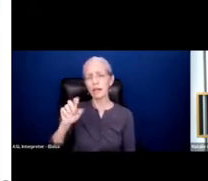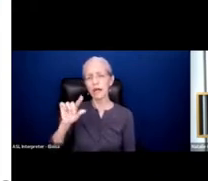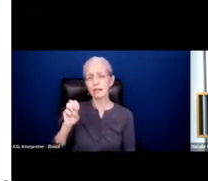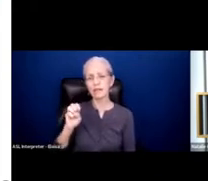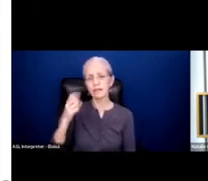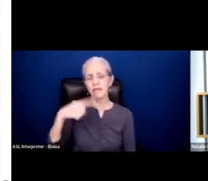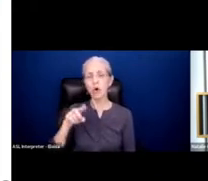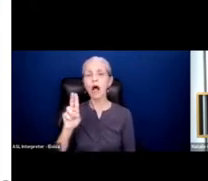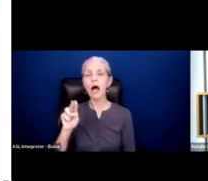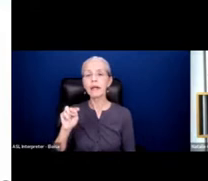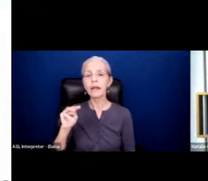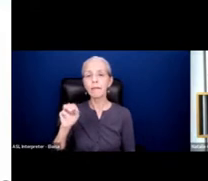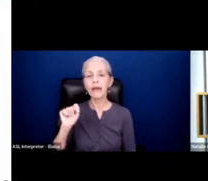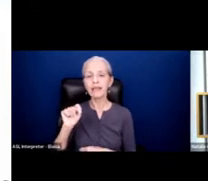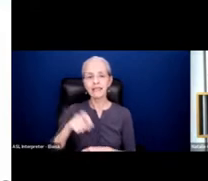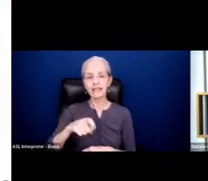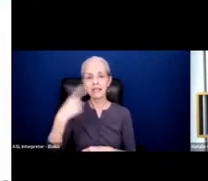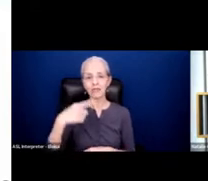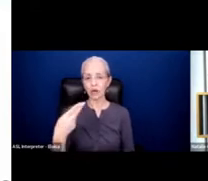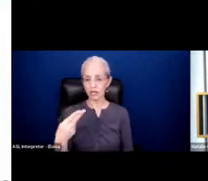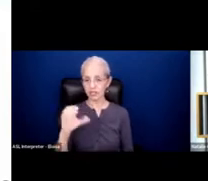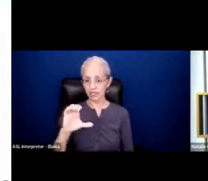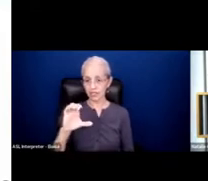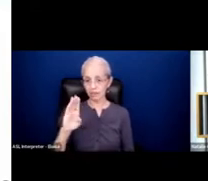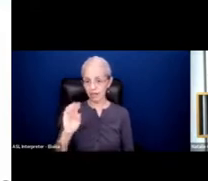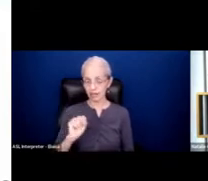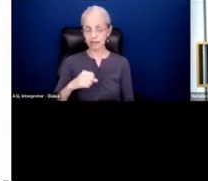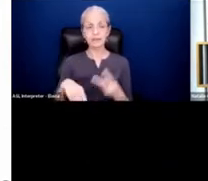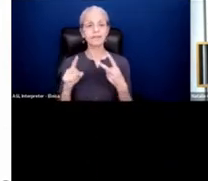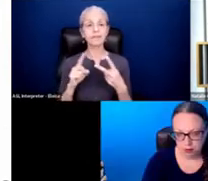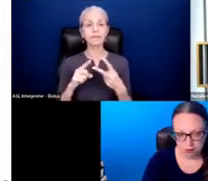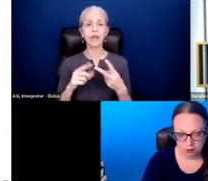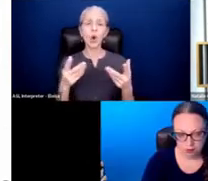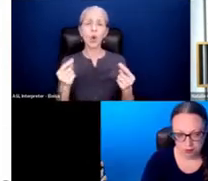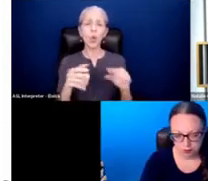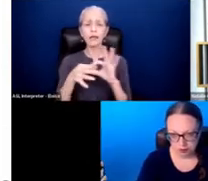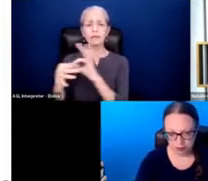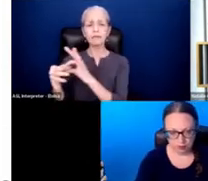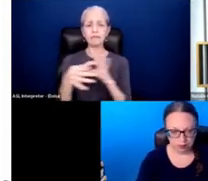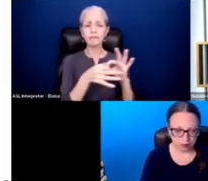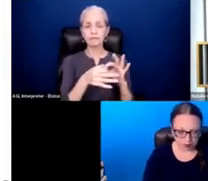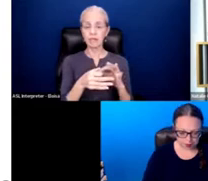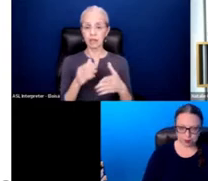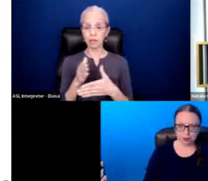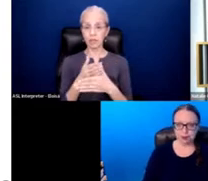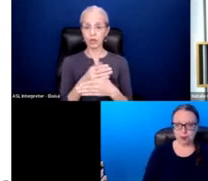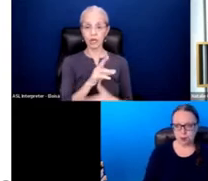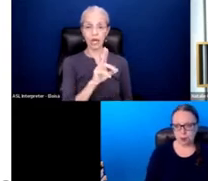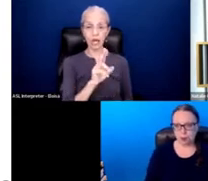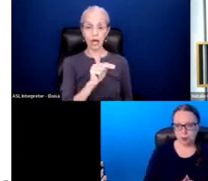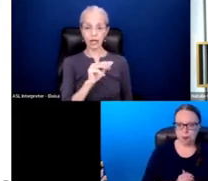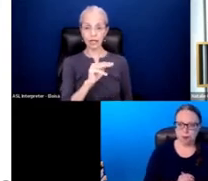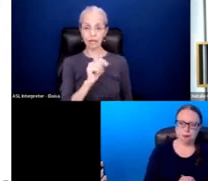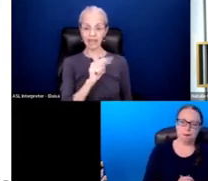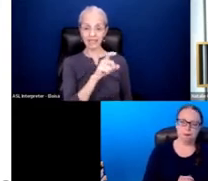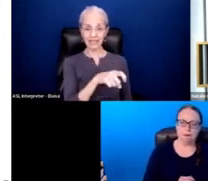and community-based services? The second question is, what is the association between these unmet needs